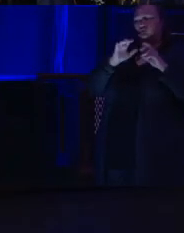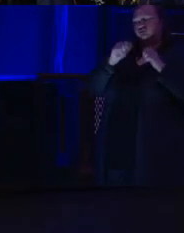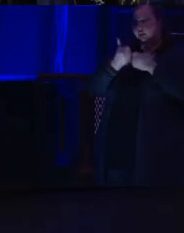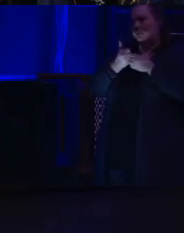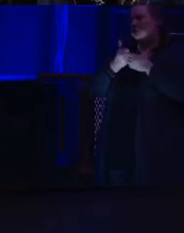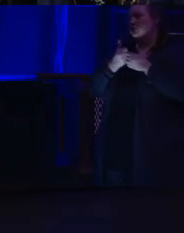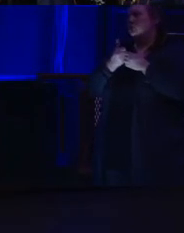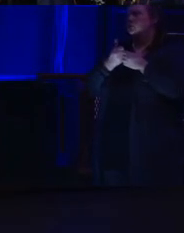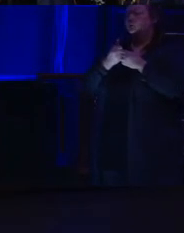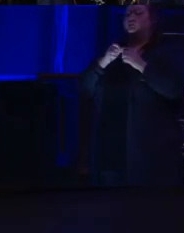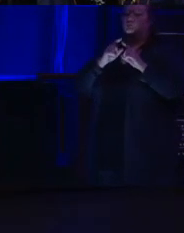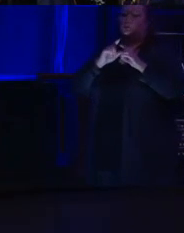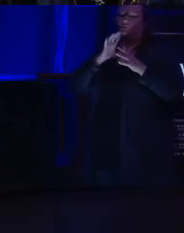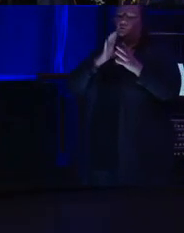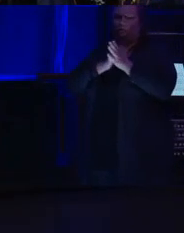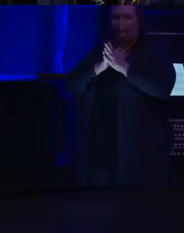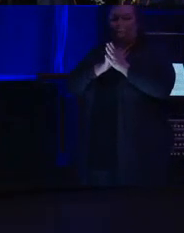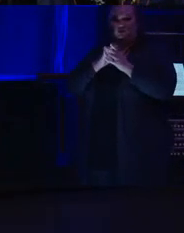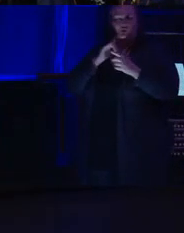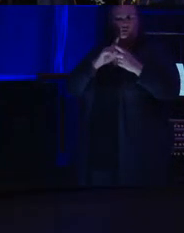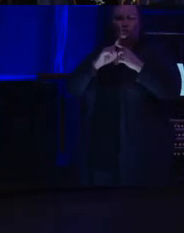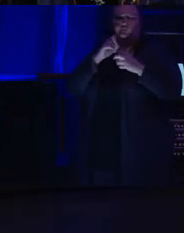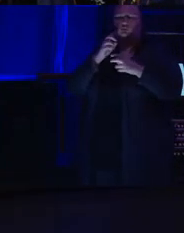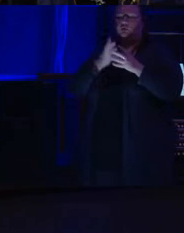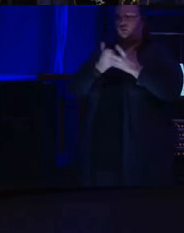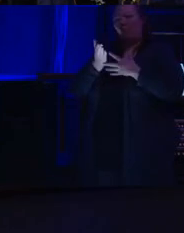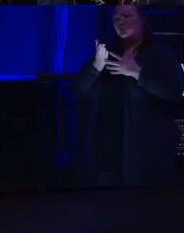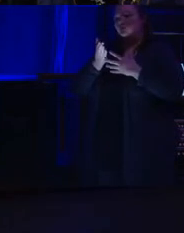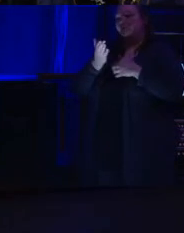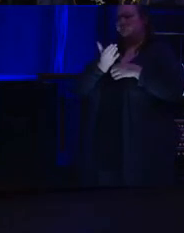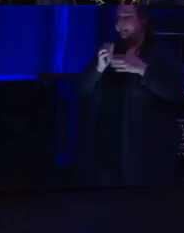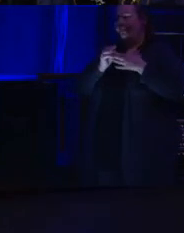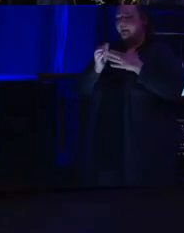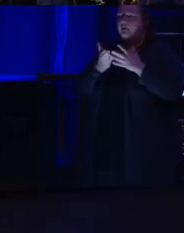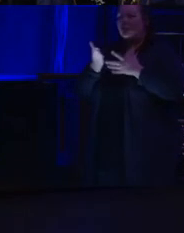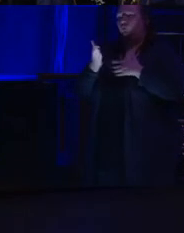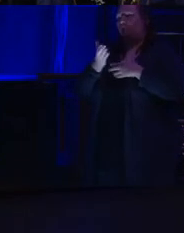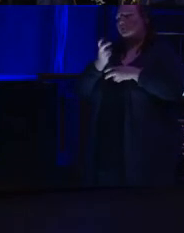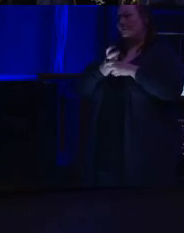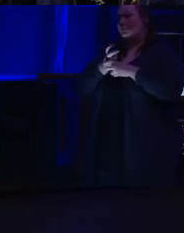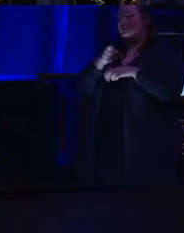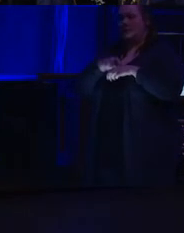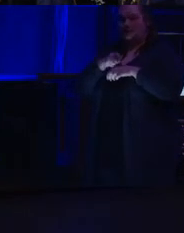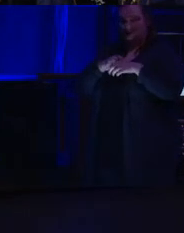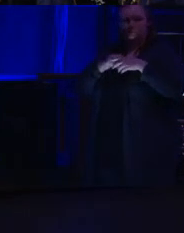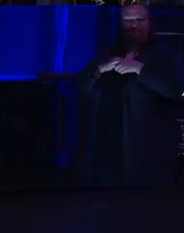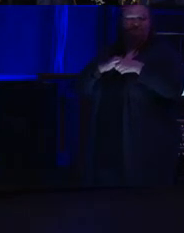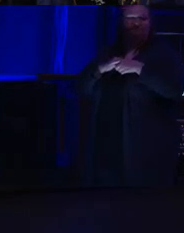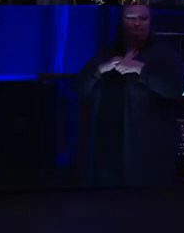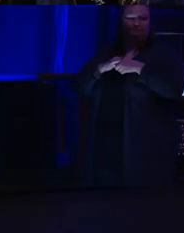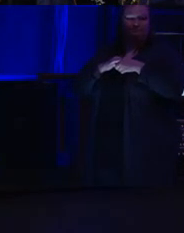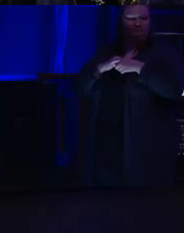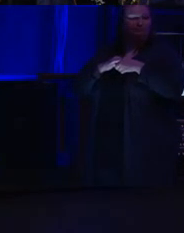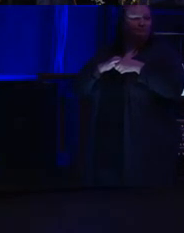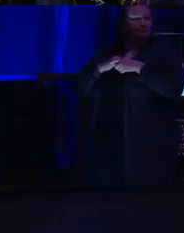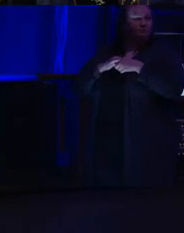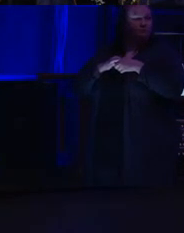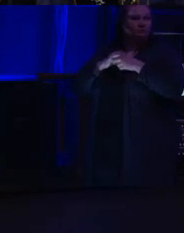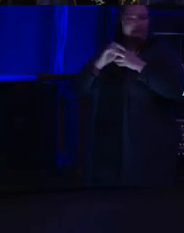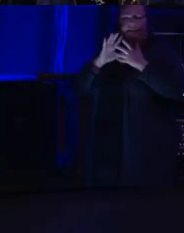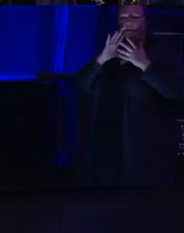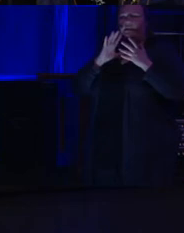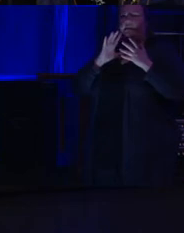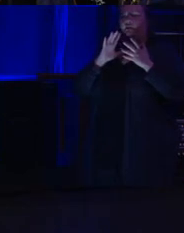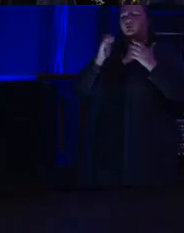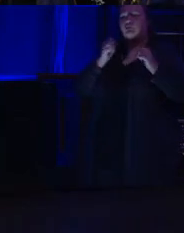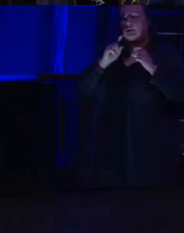steady, compassionate guidance through difficult times, such as COVID-19. He strives to leave his community better